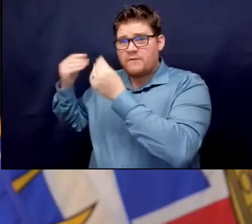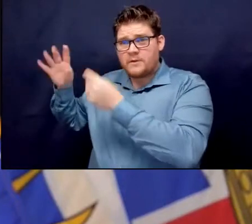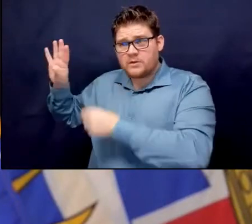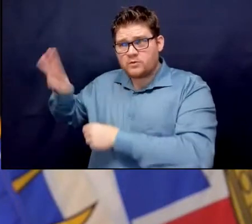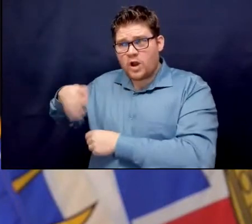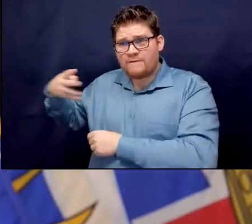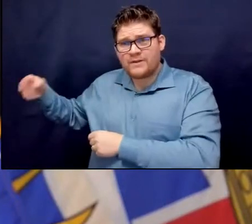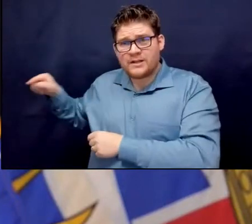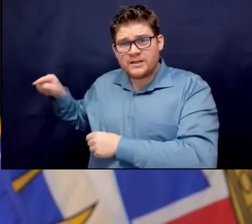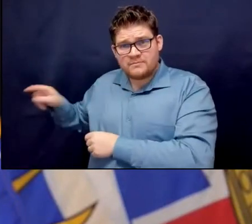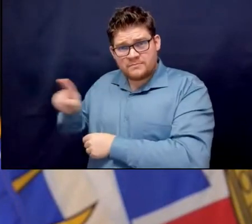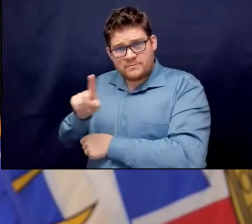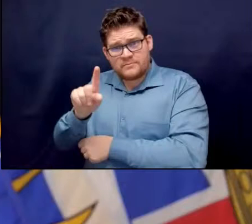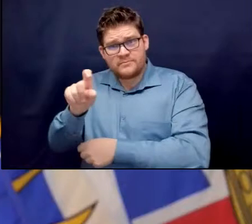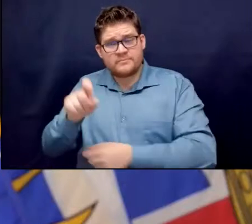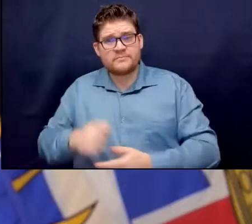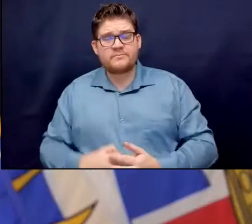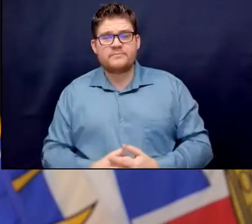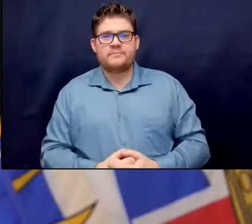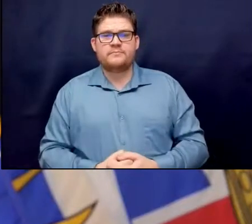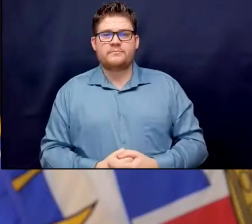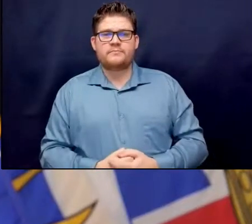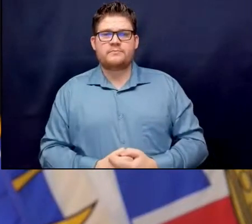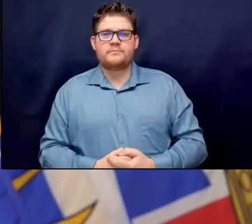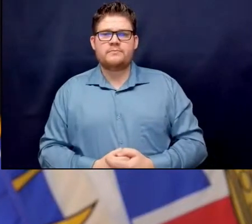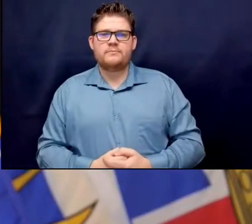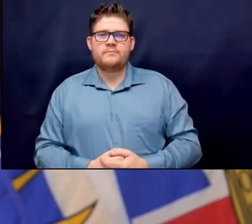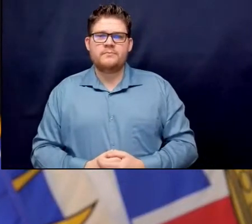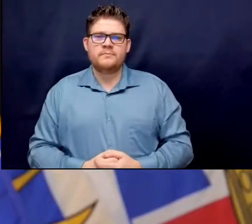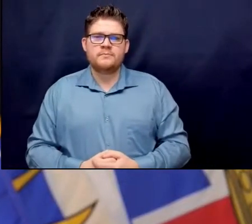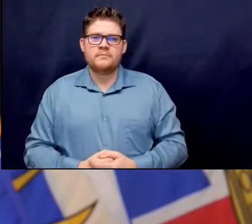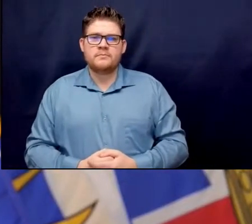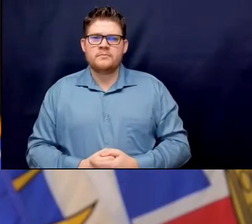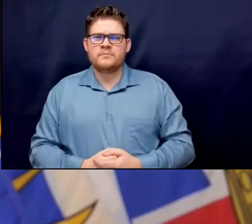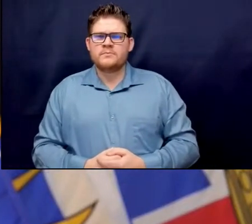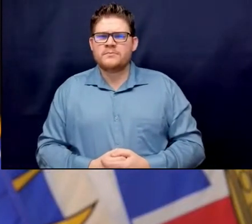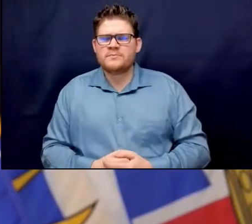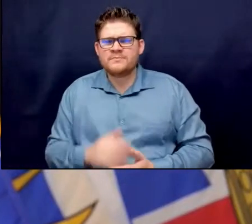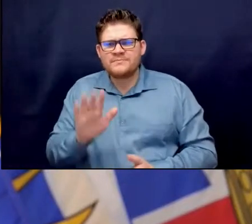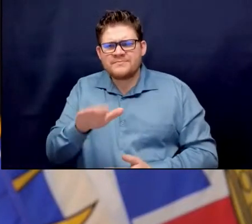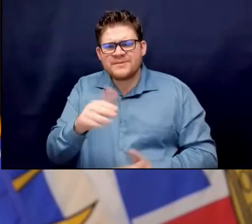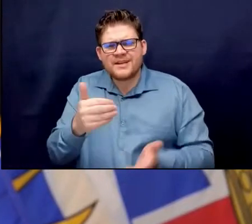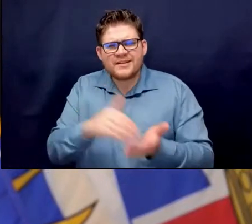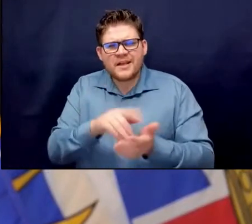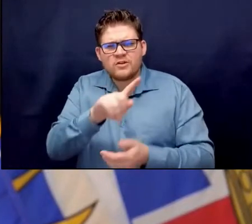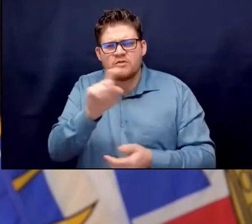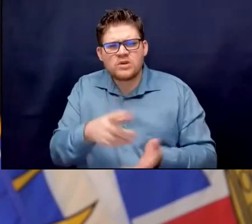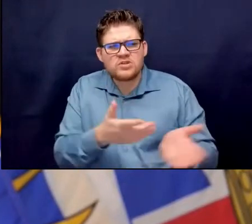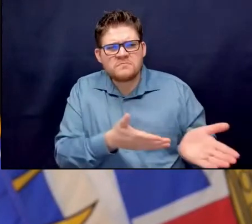Given because of how Omicron is affecting everyone. I mean,